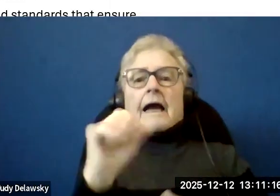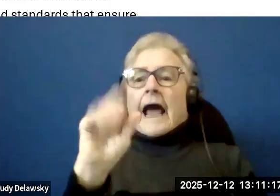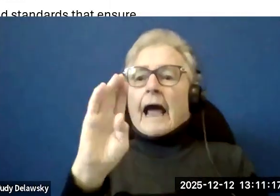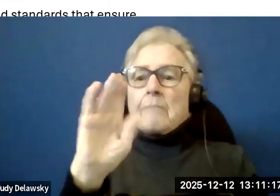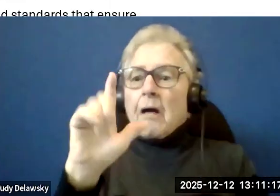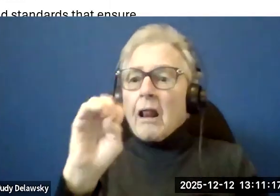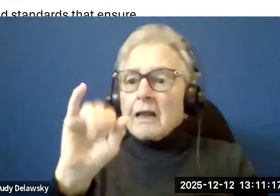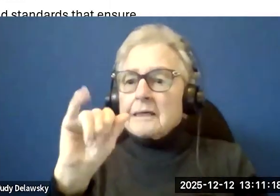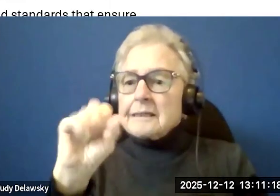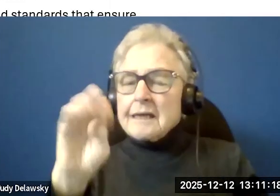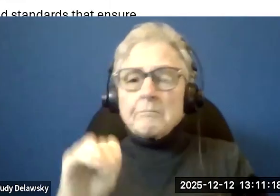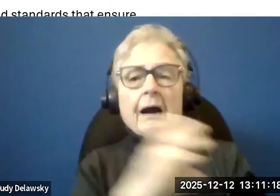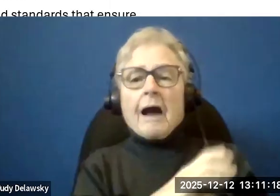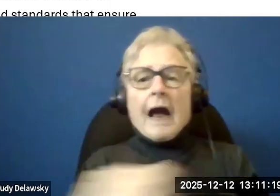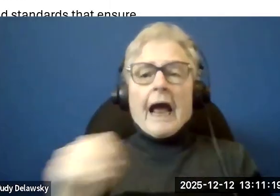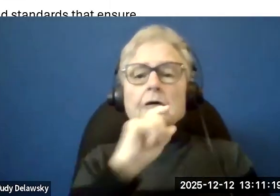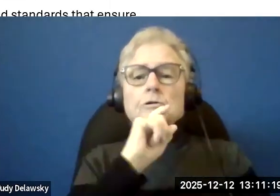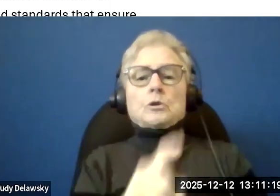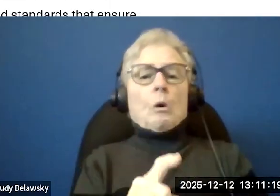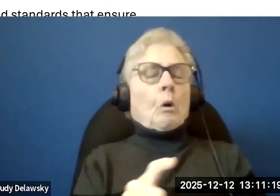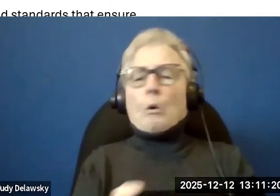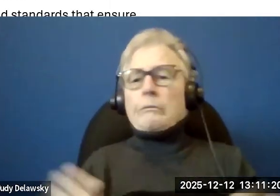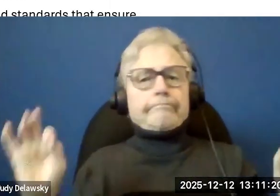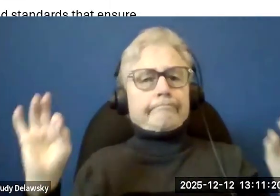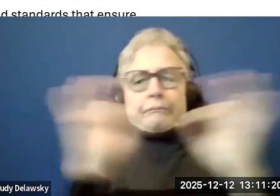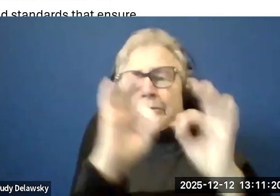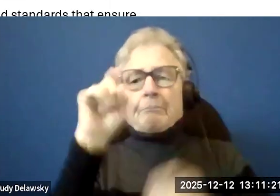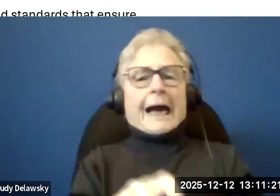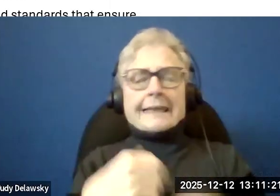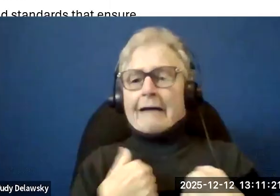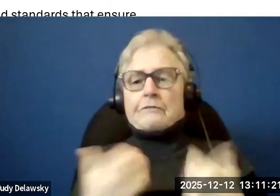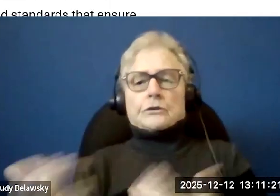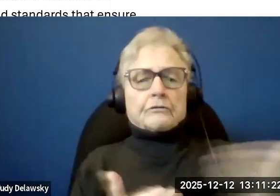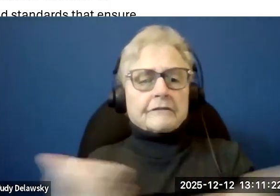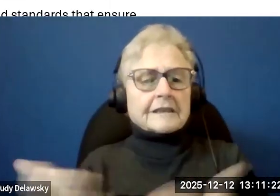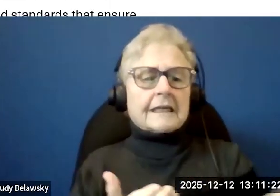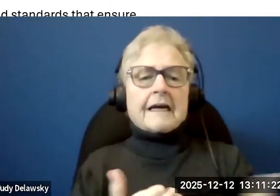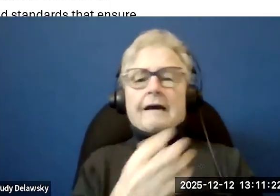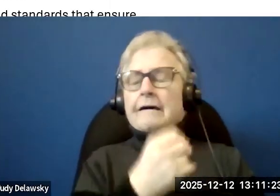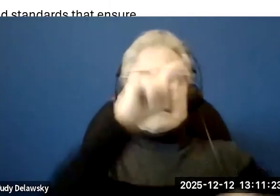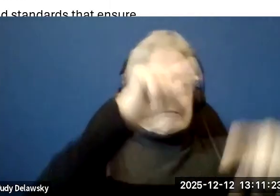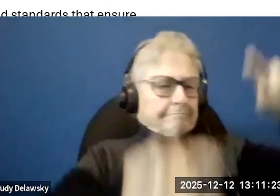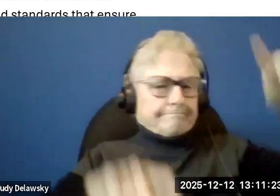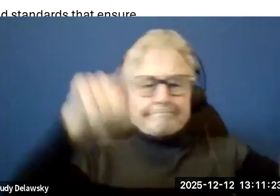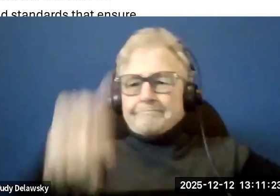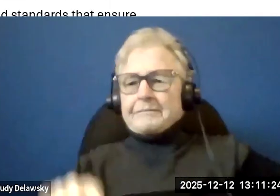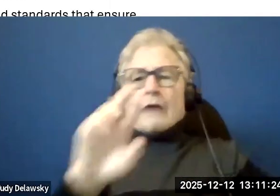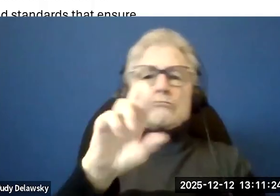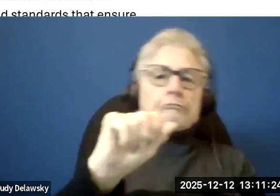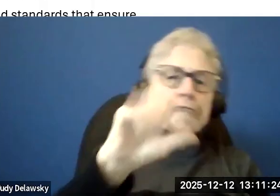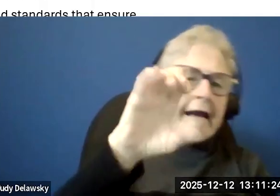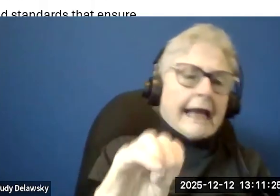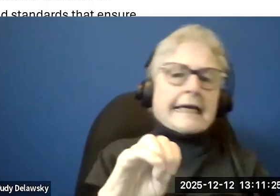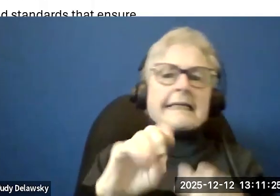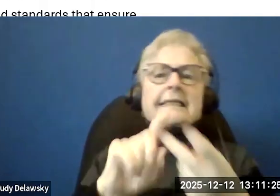access to critical services. People have intersectional needs as well. So, factors like race,